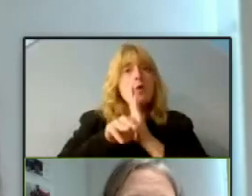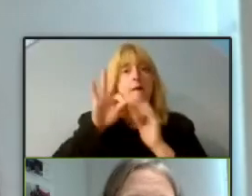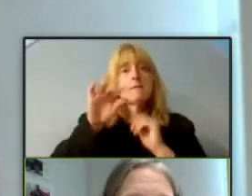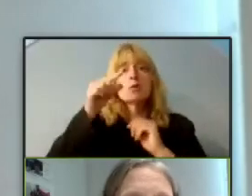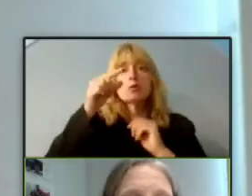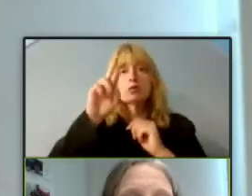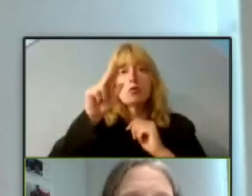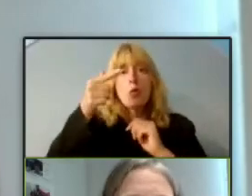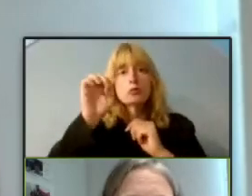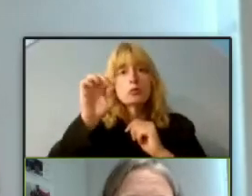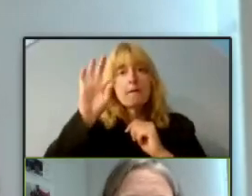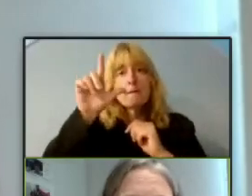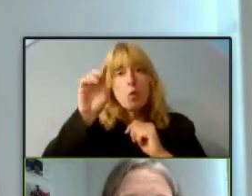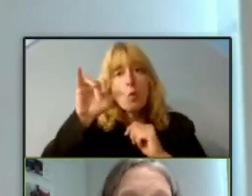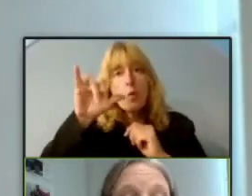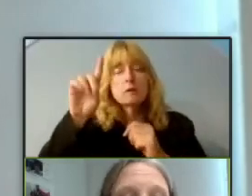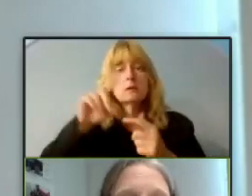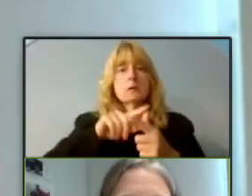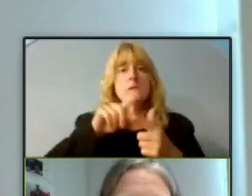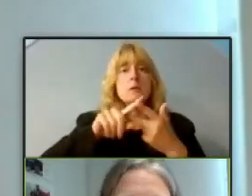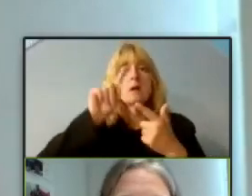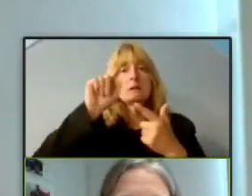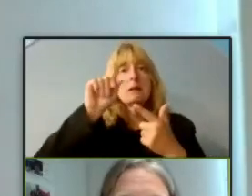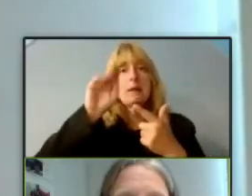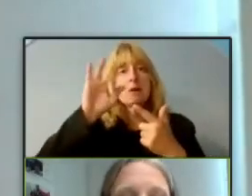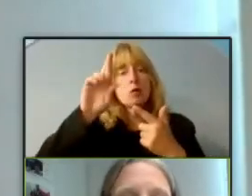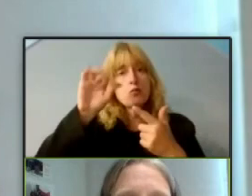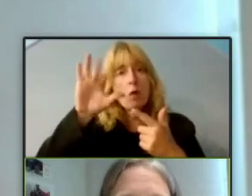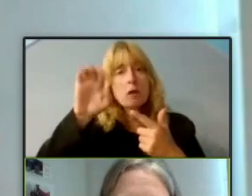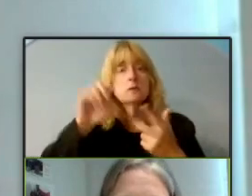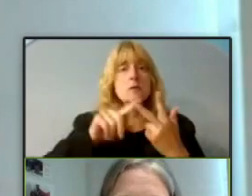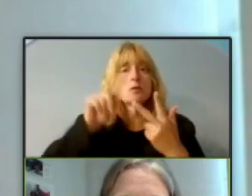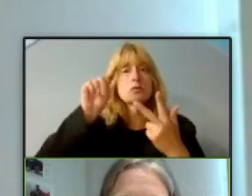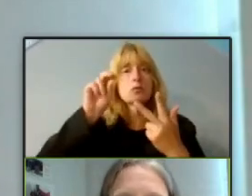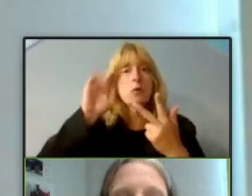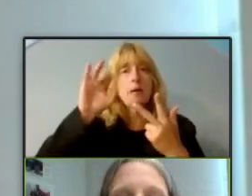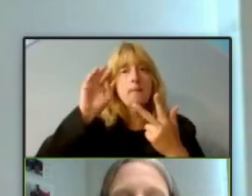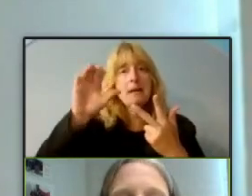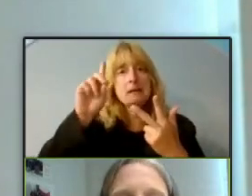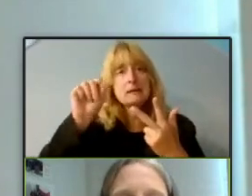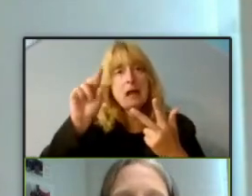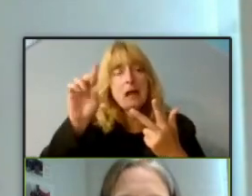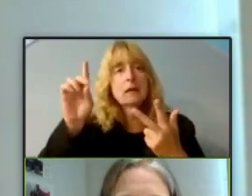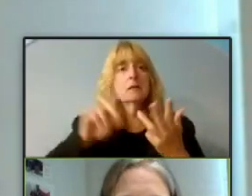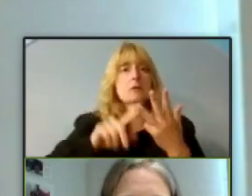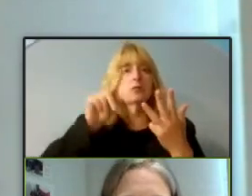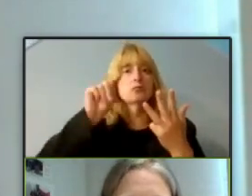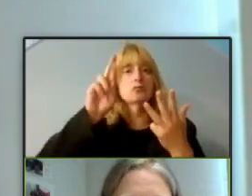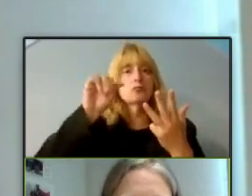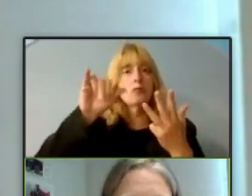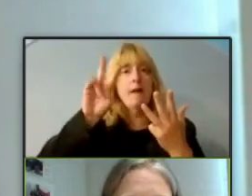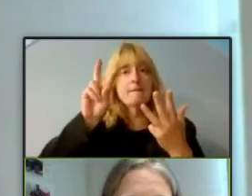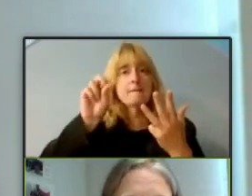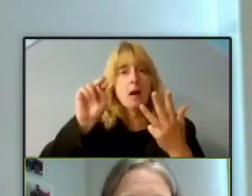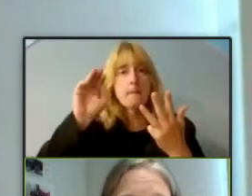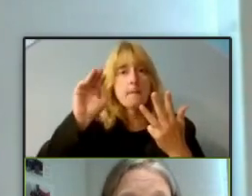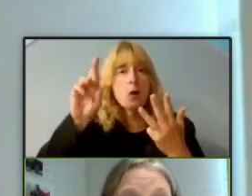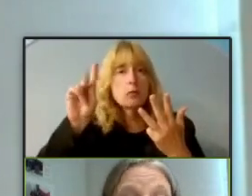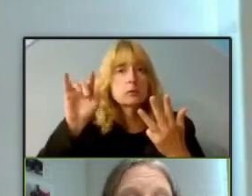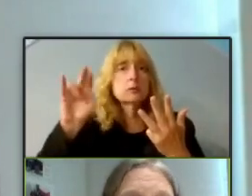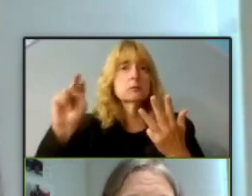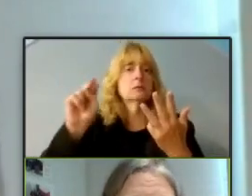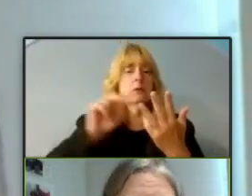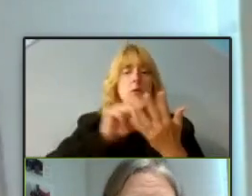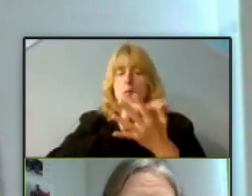Rice, Tony McDad, Breonna Taylor, Trayvon Martin, and countless others.